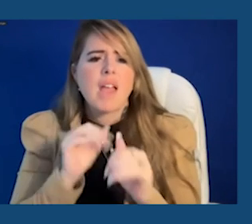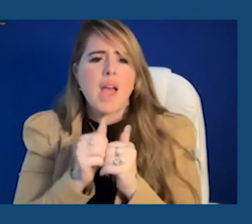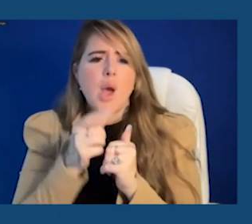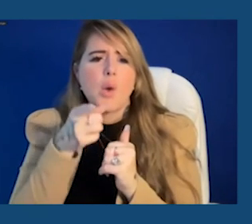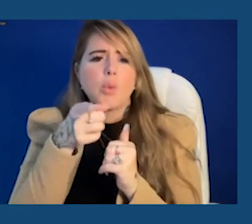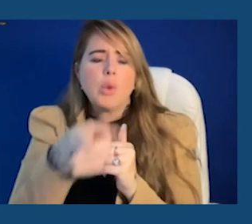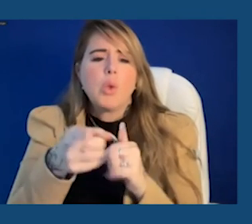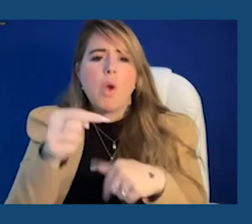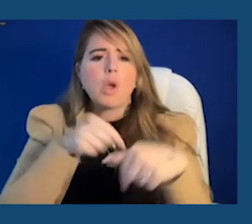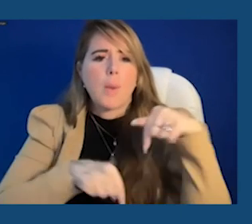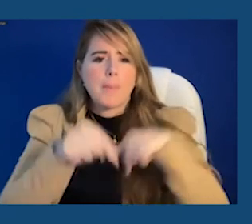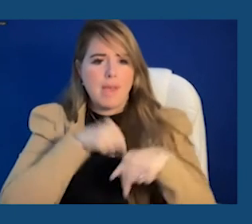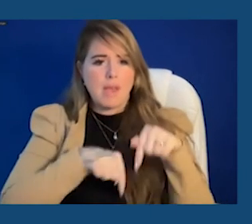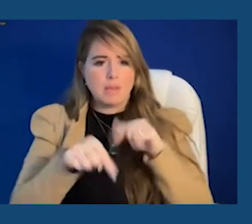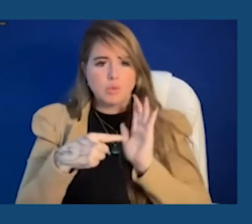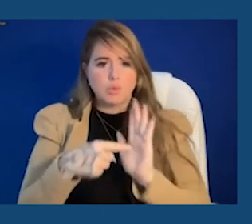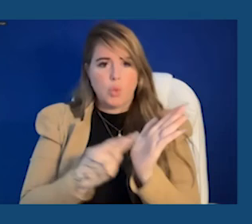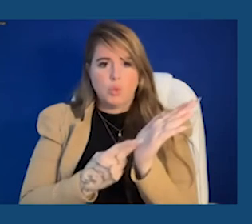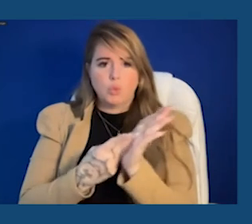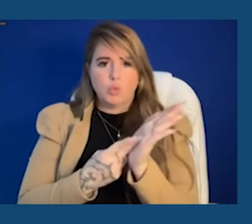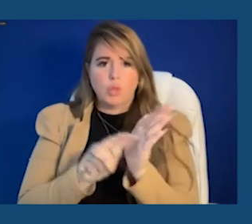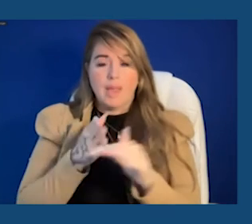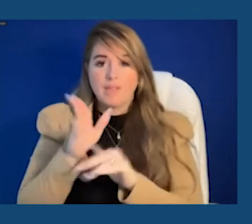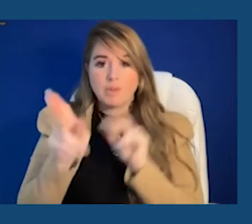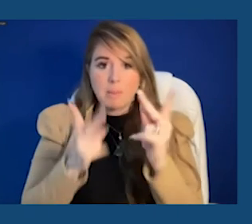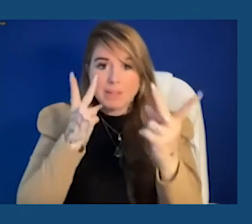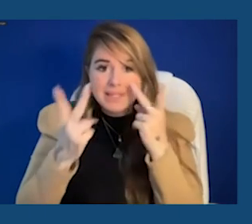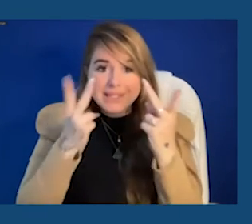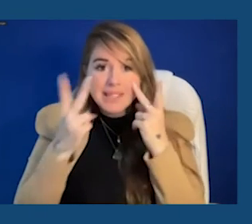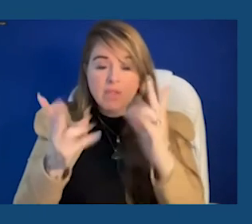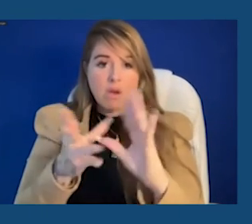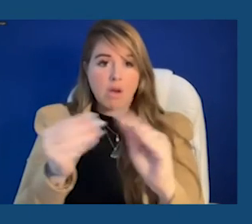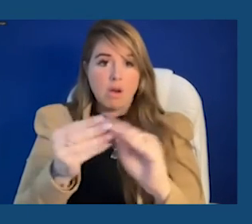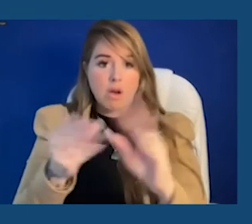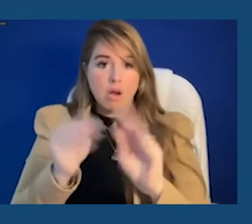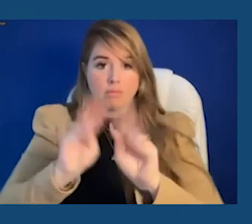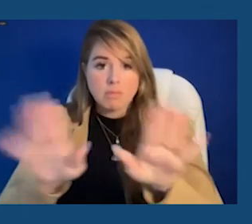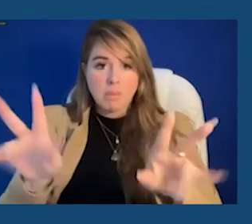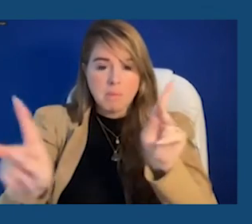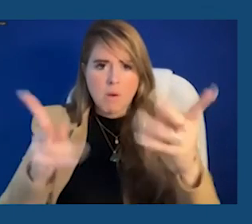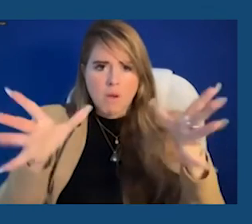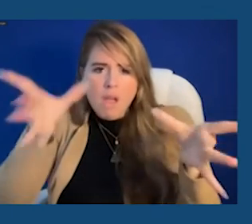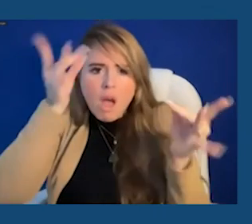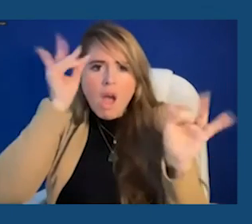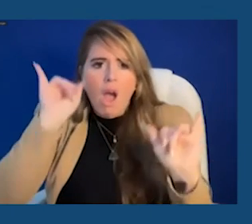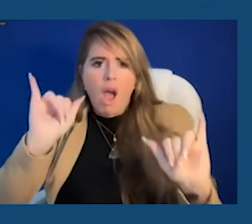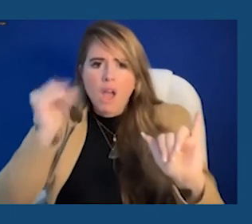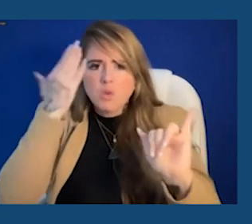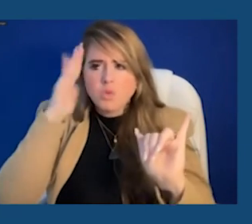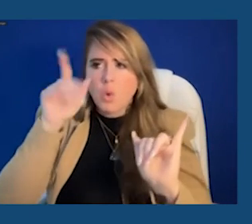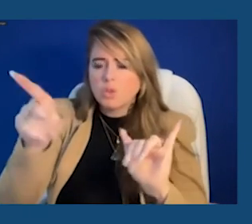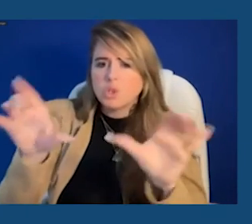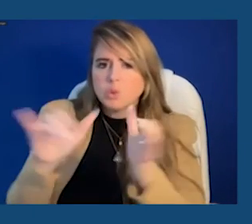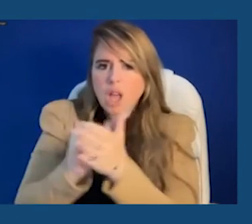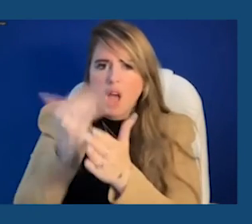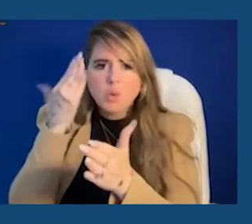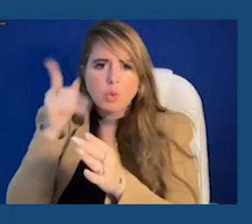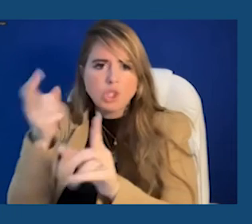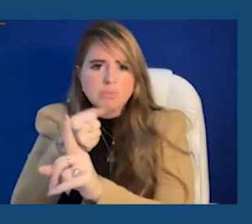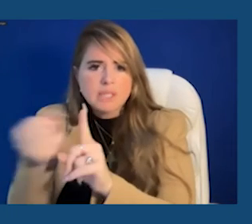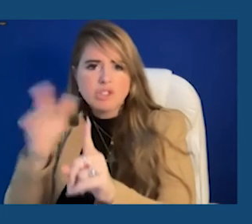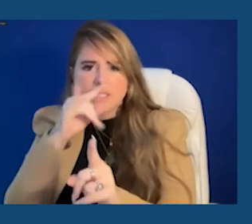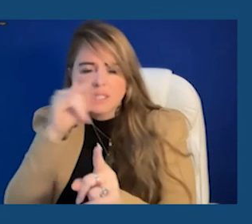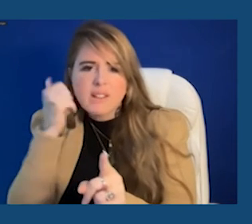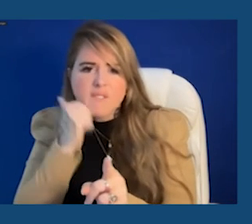with the truth? Once people see that and it gets into the psychology and say, oh my gosh, I didn't know that about her. I didn't know she beat her children every single day.